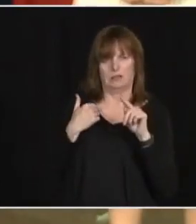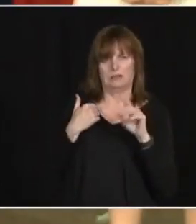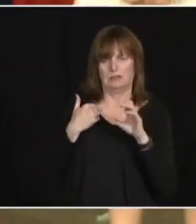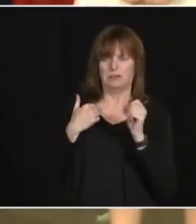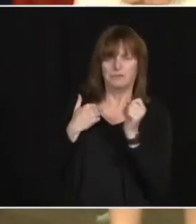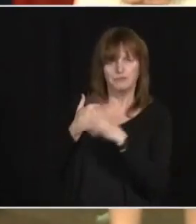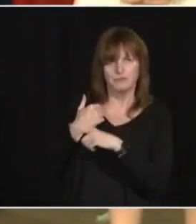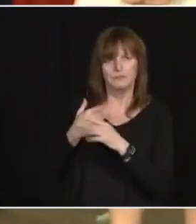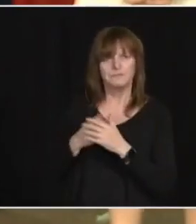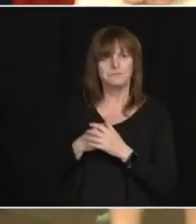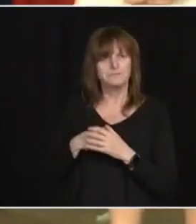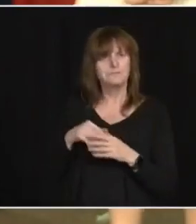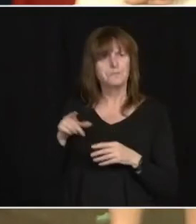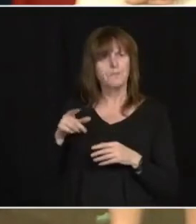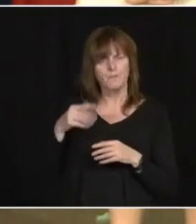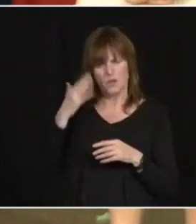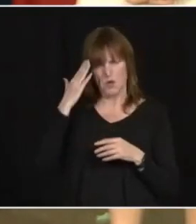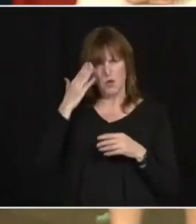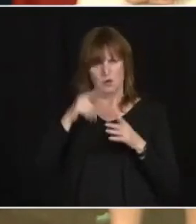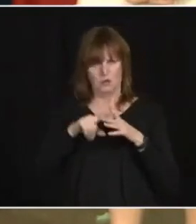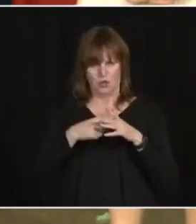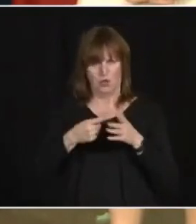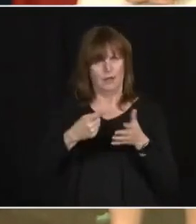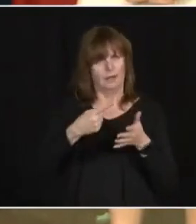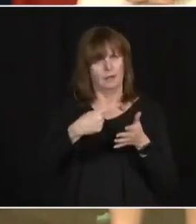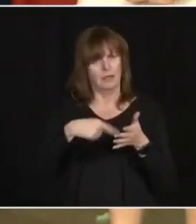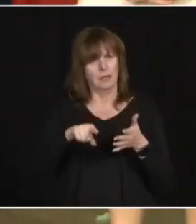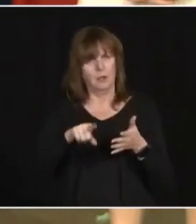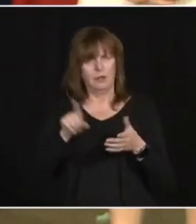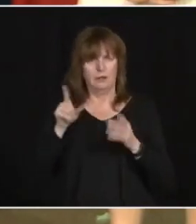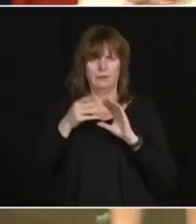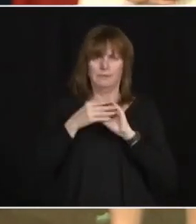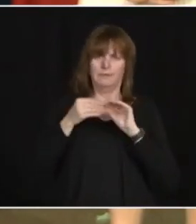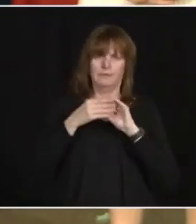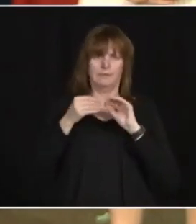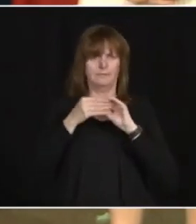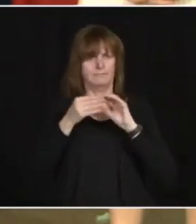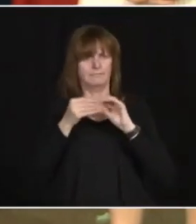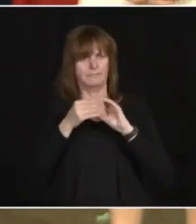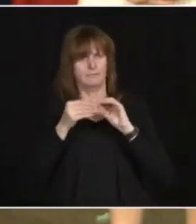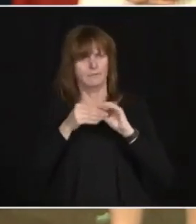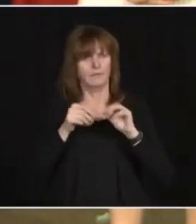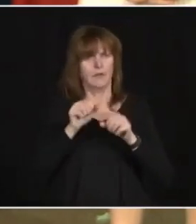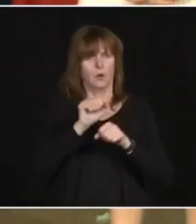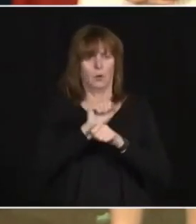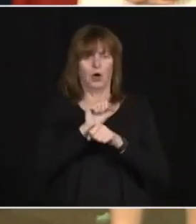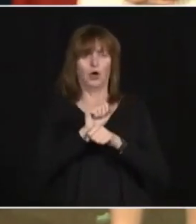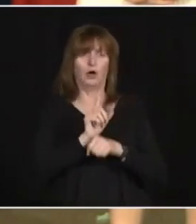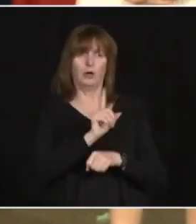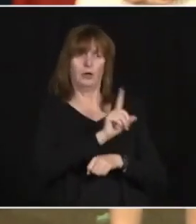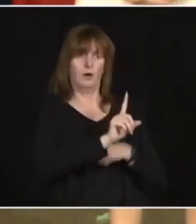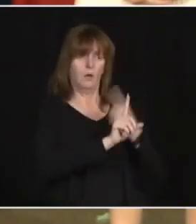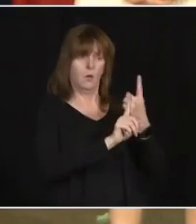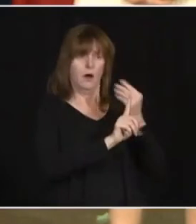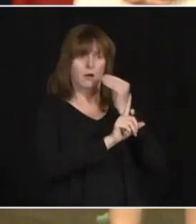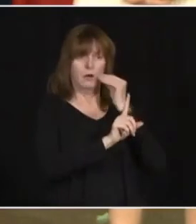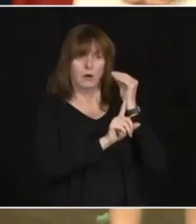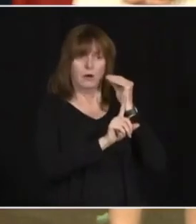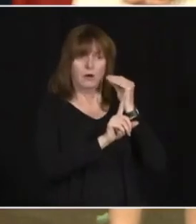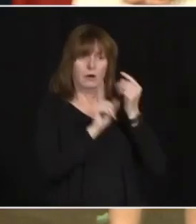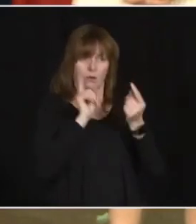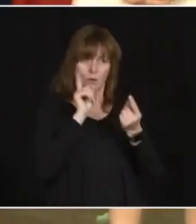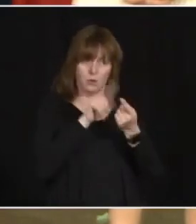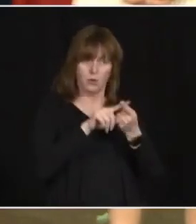but it also says that it is only in effect until April 28th. So is it only in effect for a